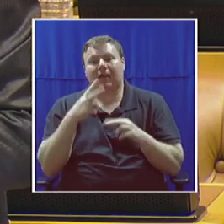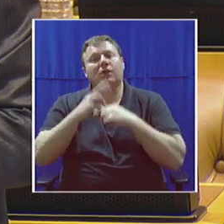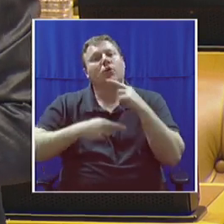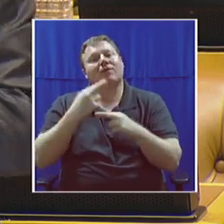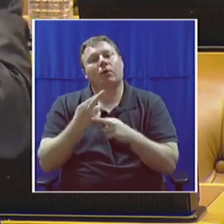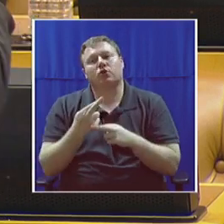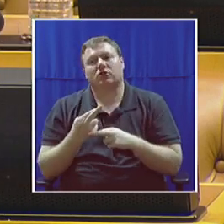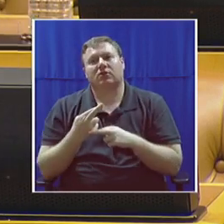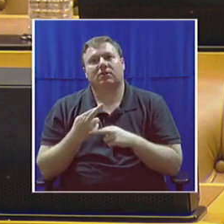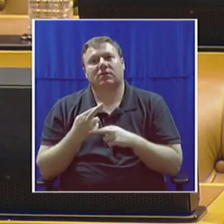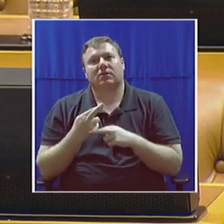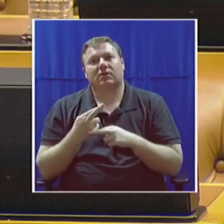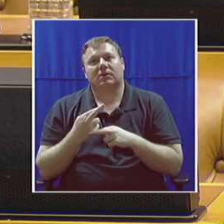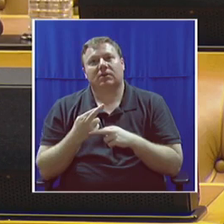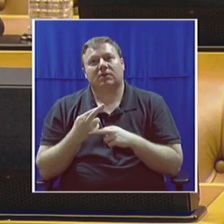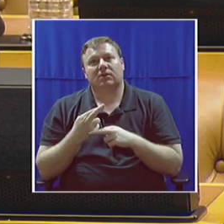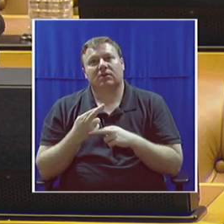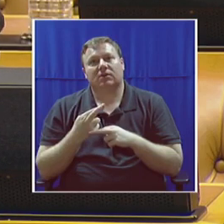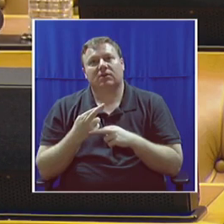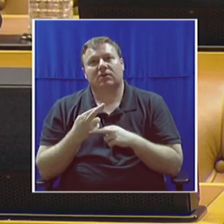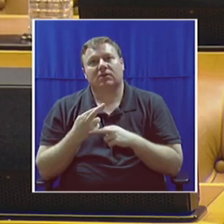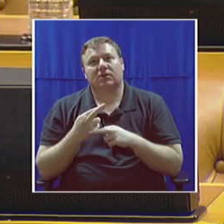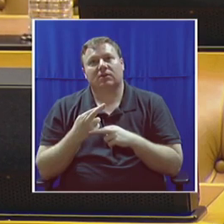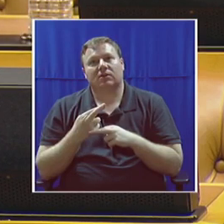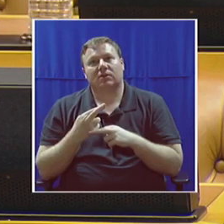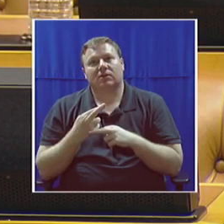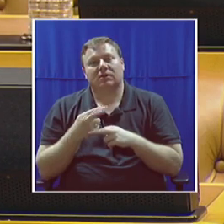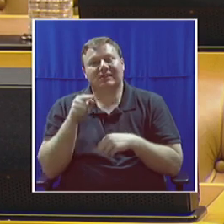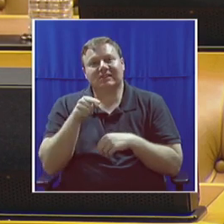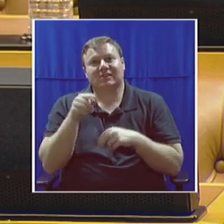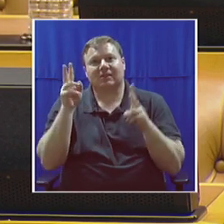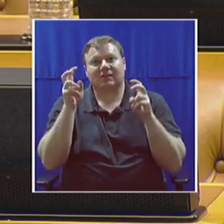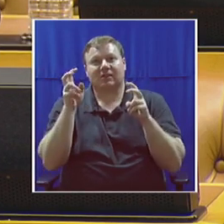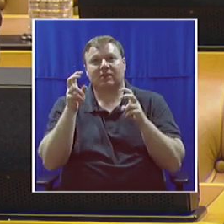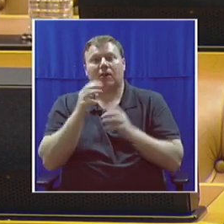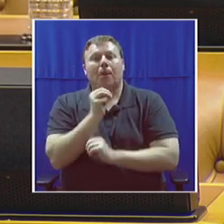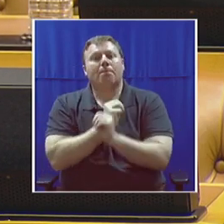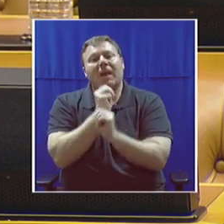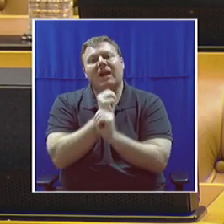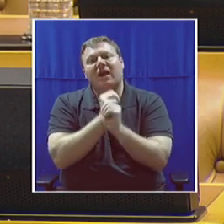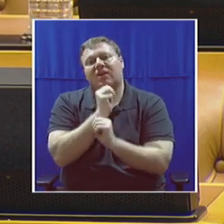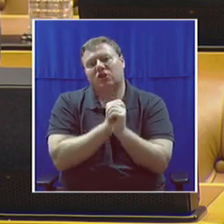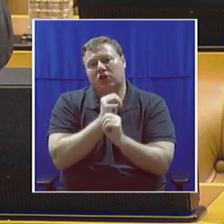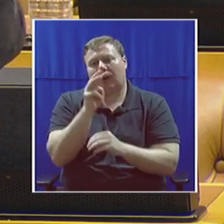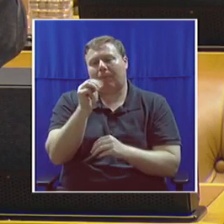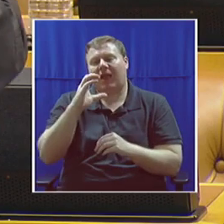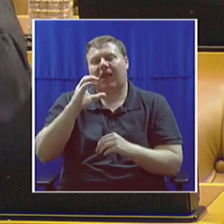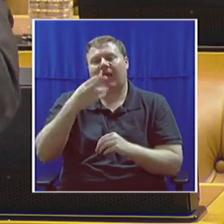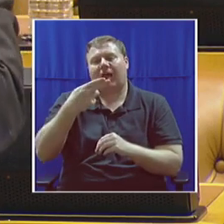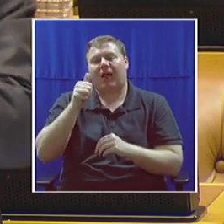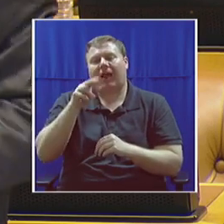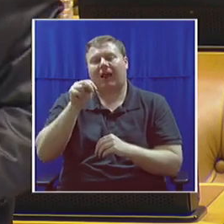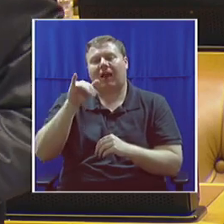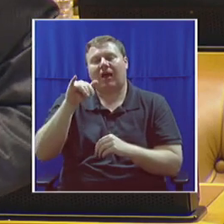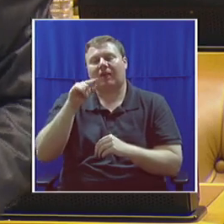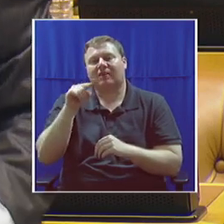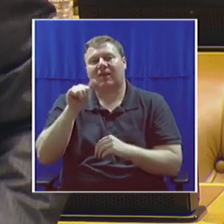revolution which started talking about the issue of mechanization and so on and so on they talked about